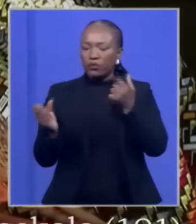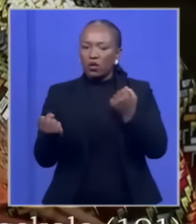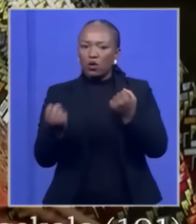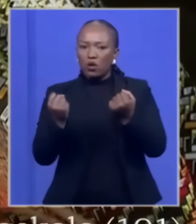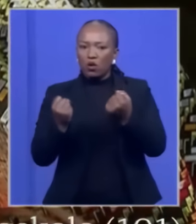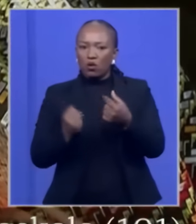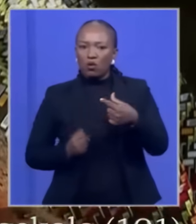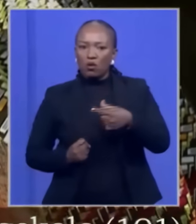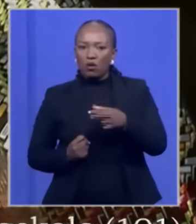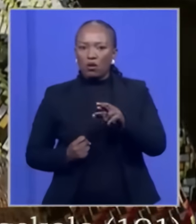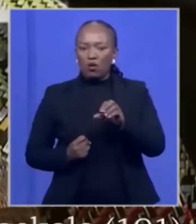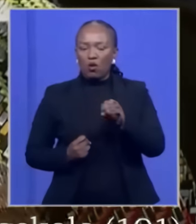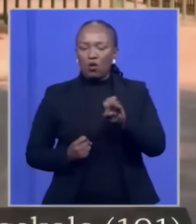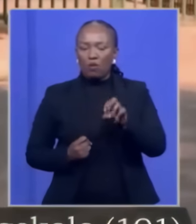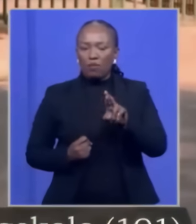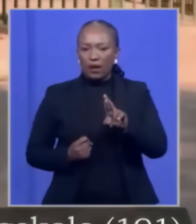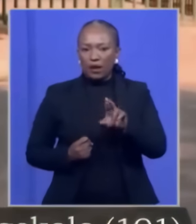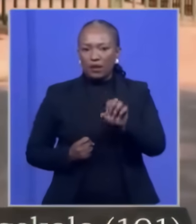go la Groblersdal.